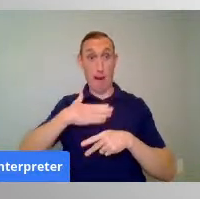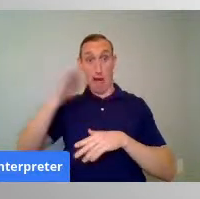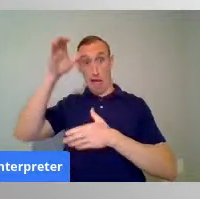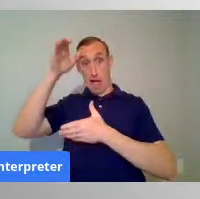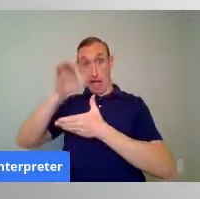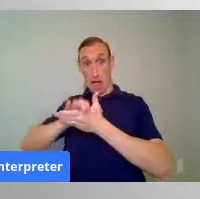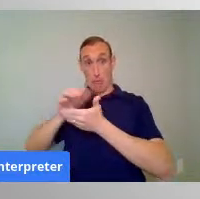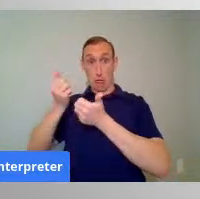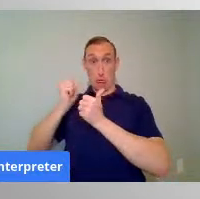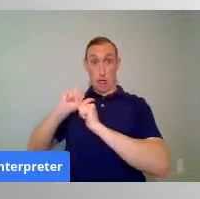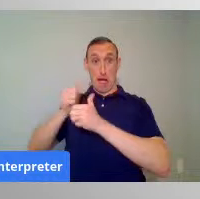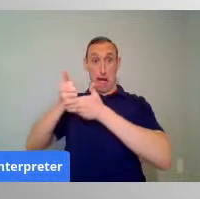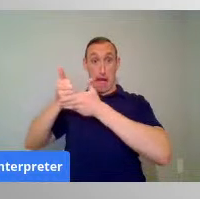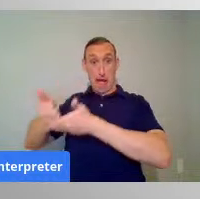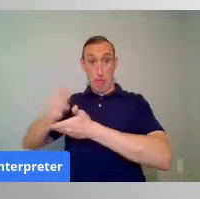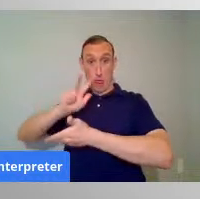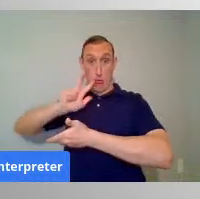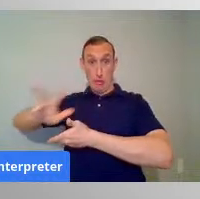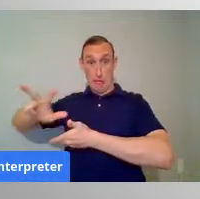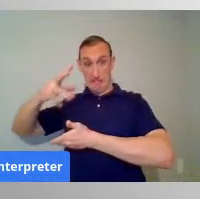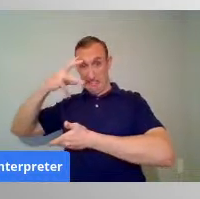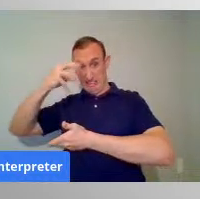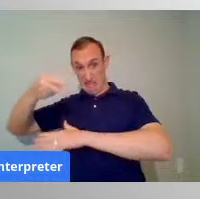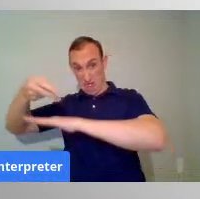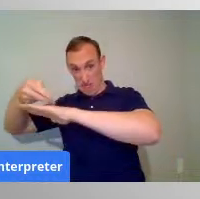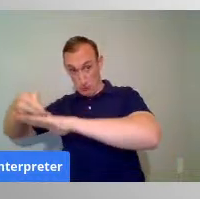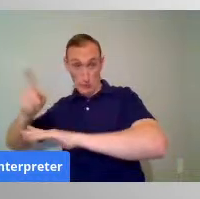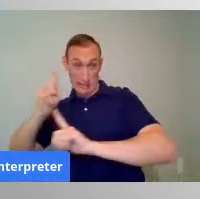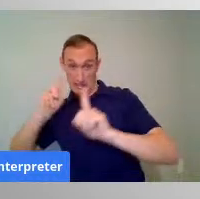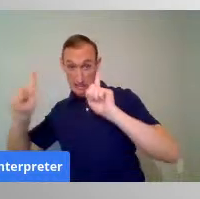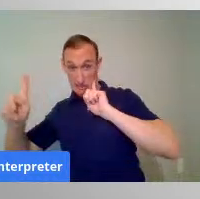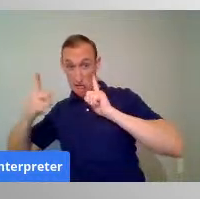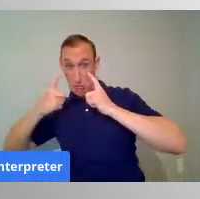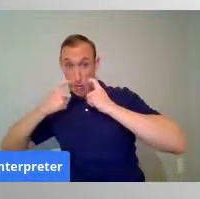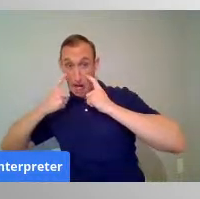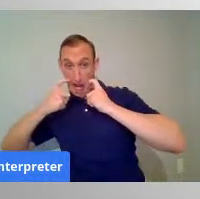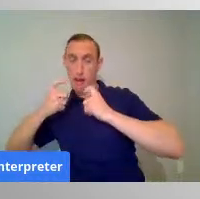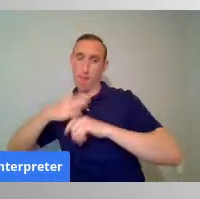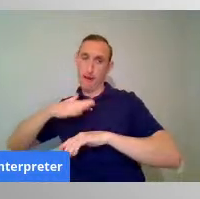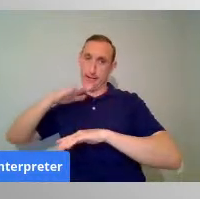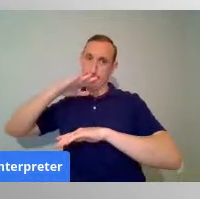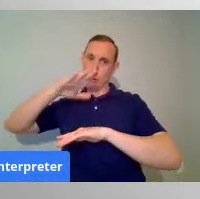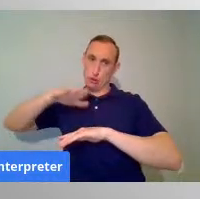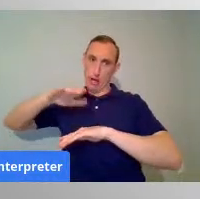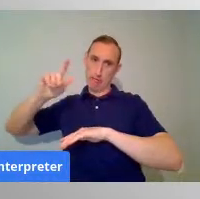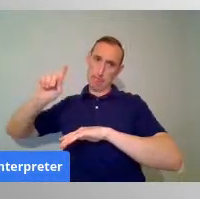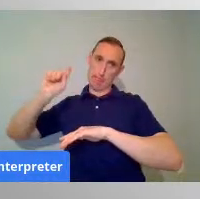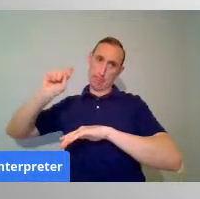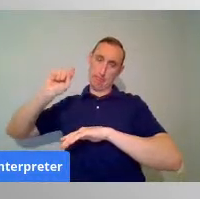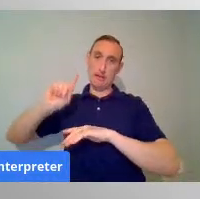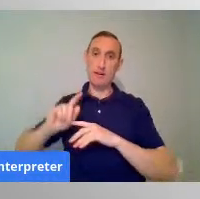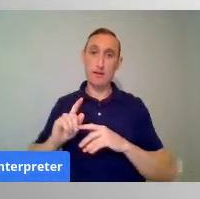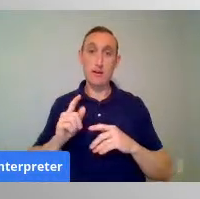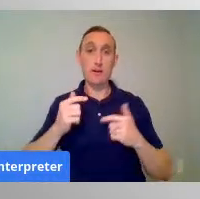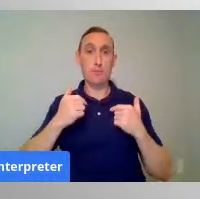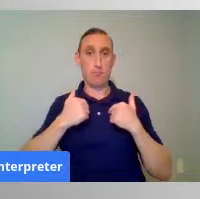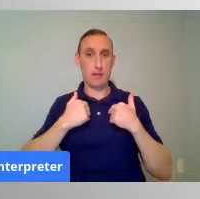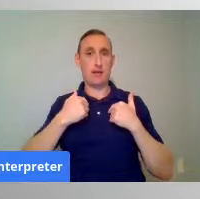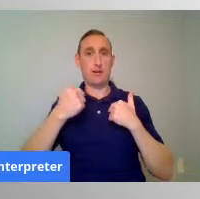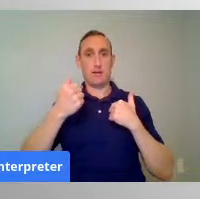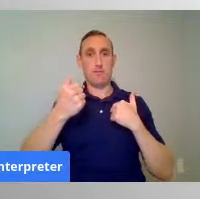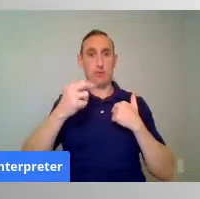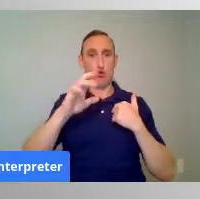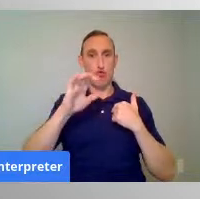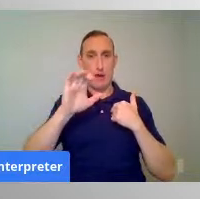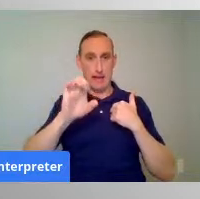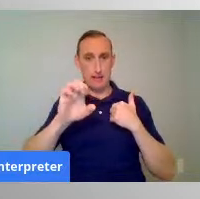in the background, that's who you hear. I'm Grace Bagwell-Adams. I'm in the College of Public Health. I'm on faculty and also the Assistant